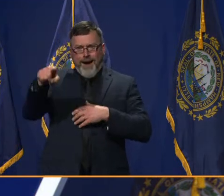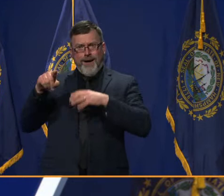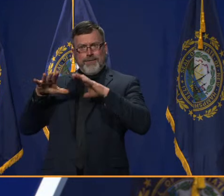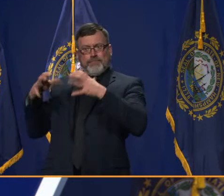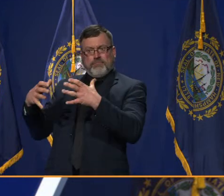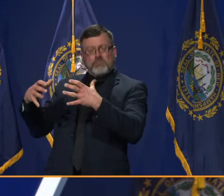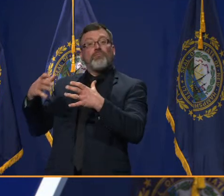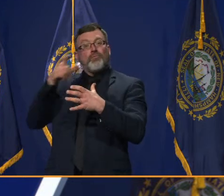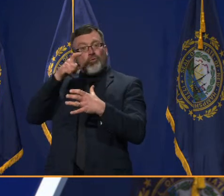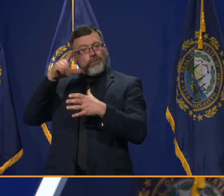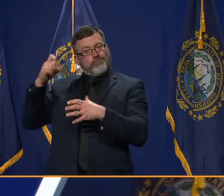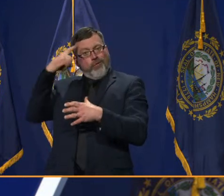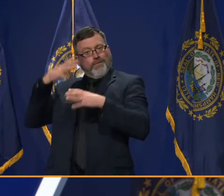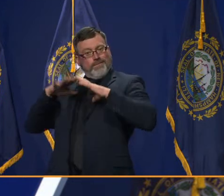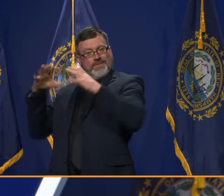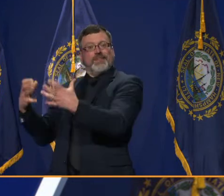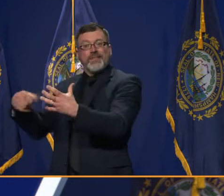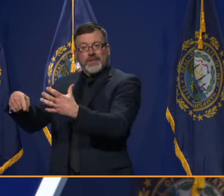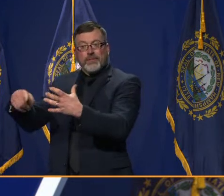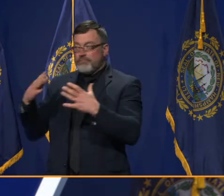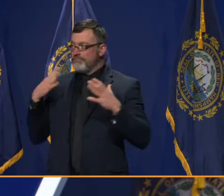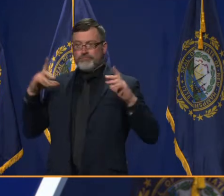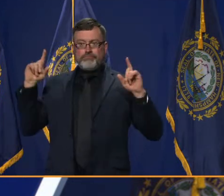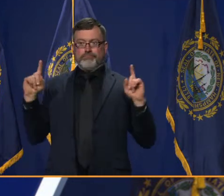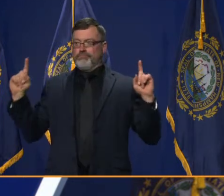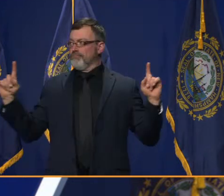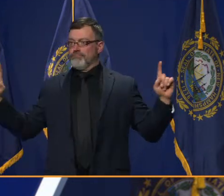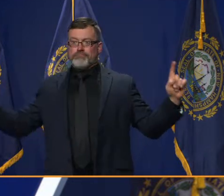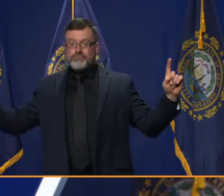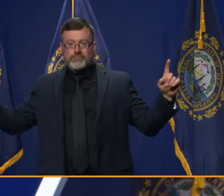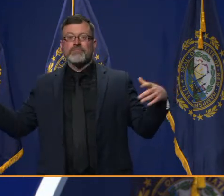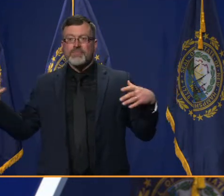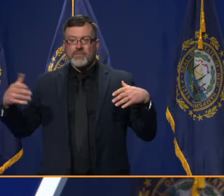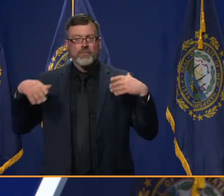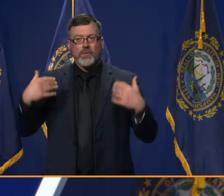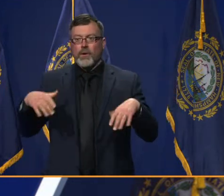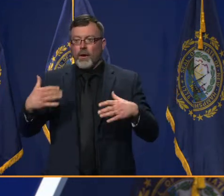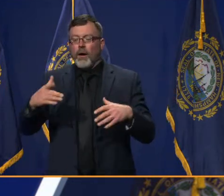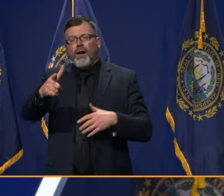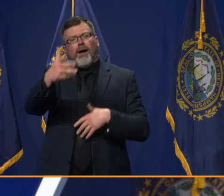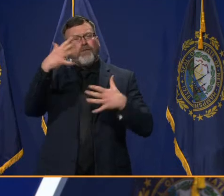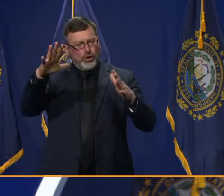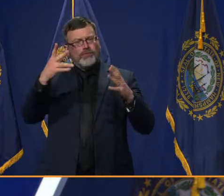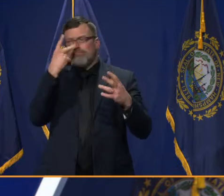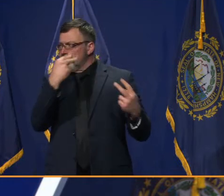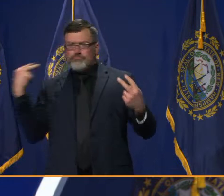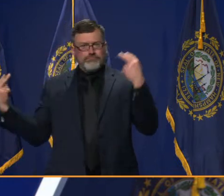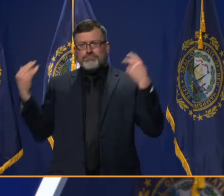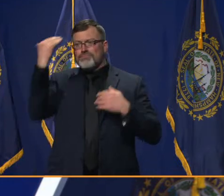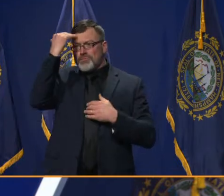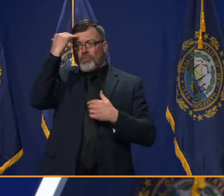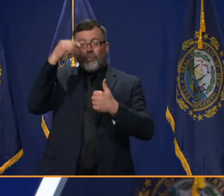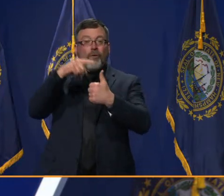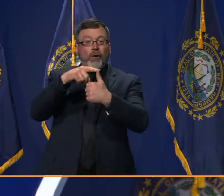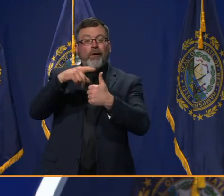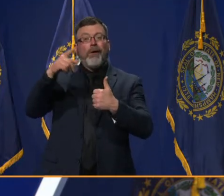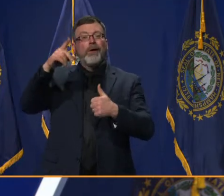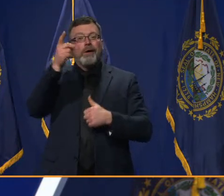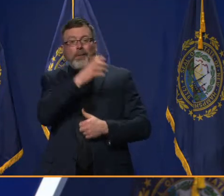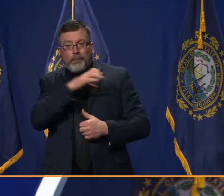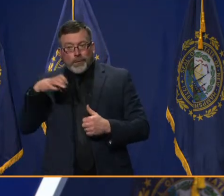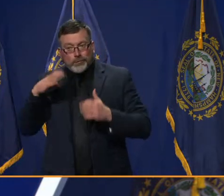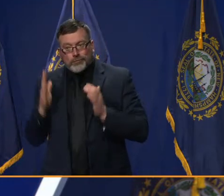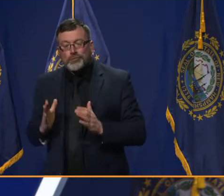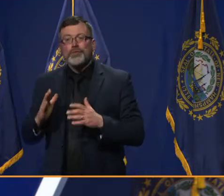shoulder to shoulder with me throughout this pandemic. You've gotten to know a few of them, like Commissioner Chabonnet, Dr. Chan, Dr. Daly, of